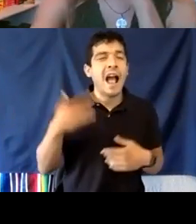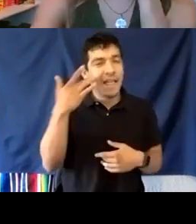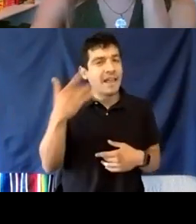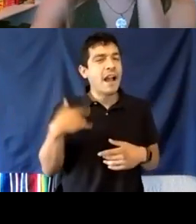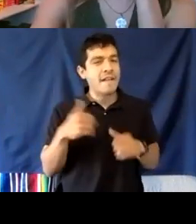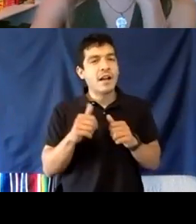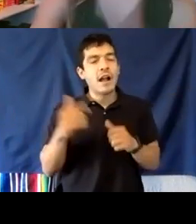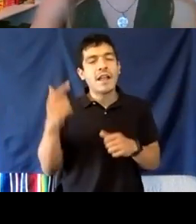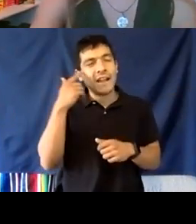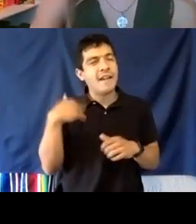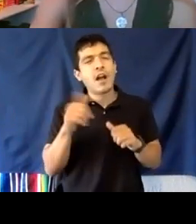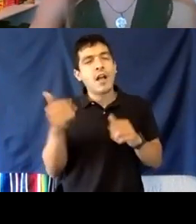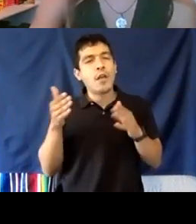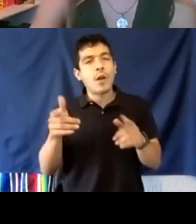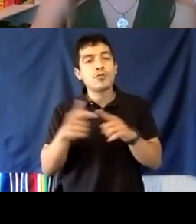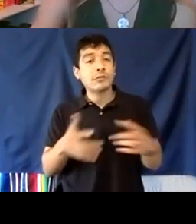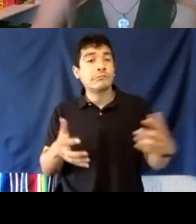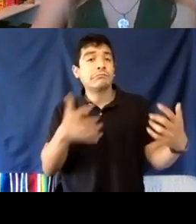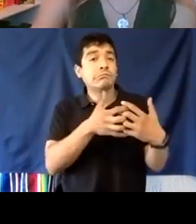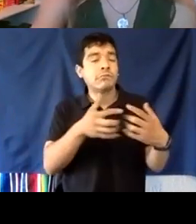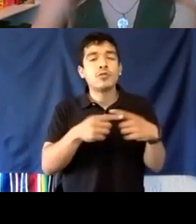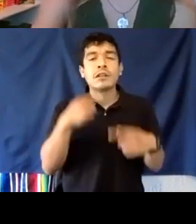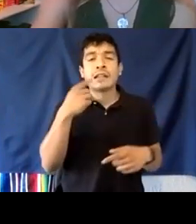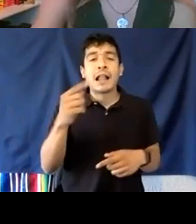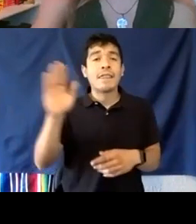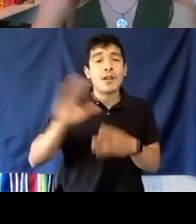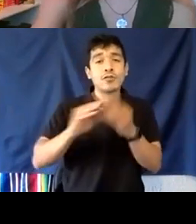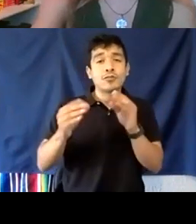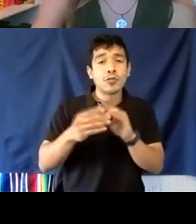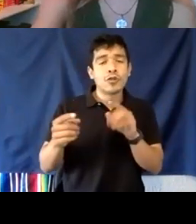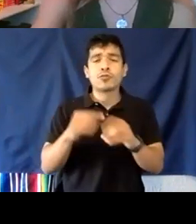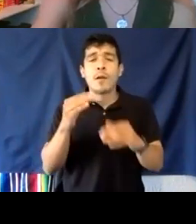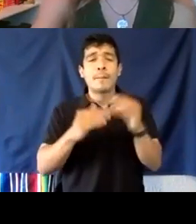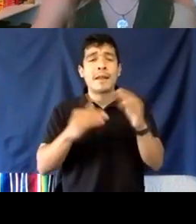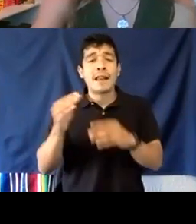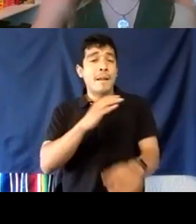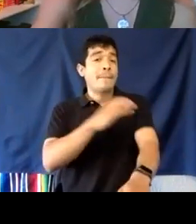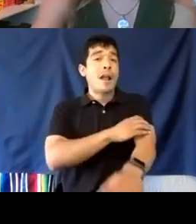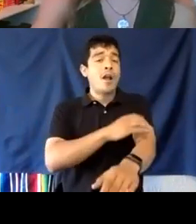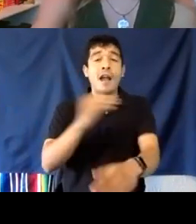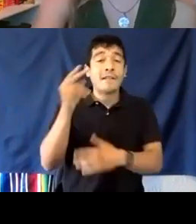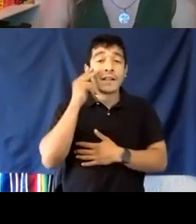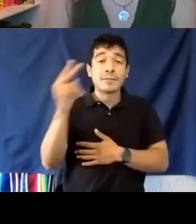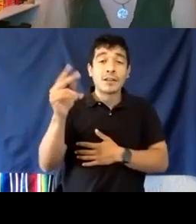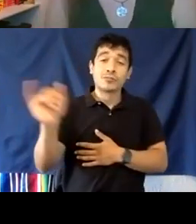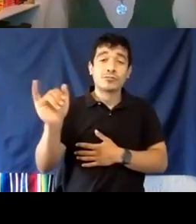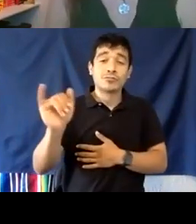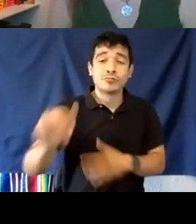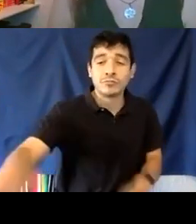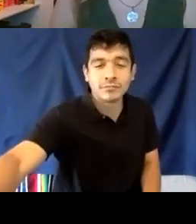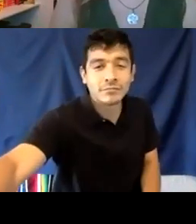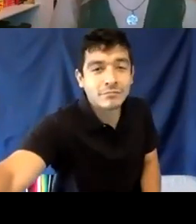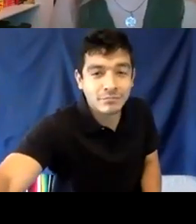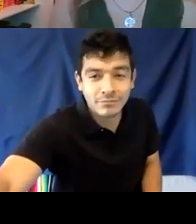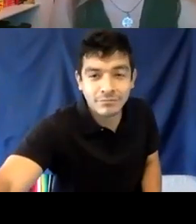with telling the story, telling a story, to build power and build visibility as well. But Sonya, Sara, do you have any thoughts you want to add to